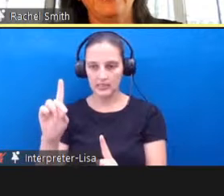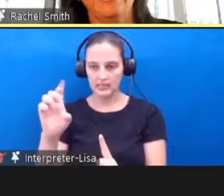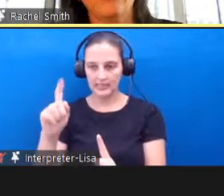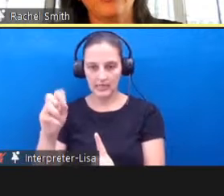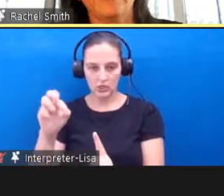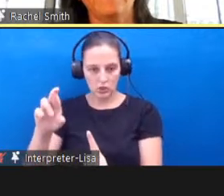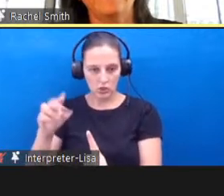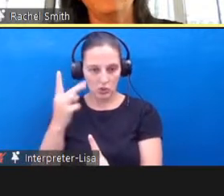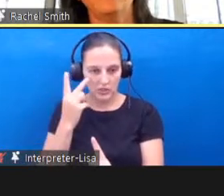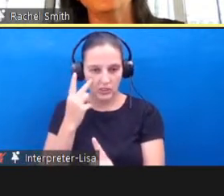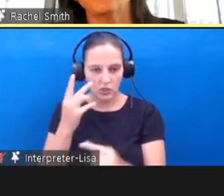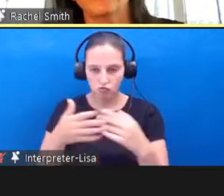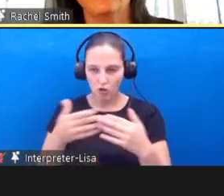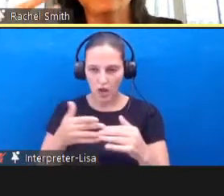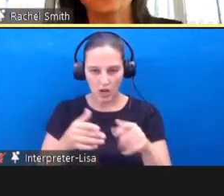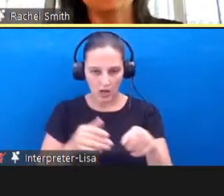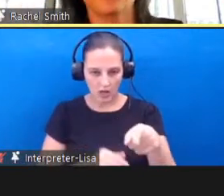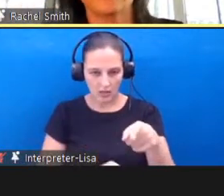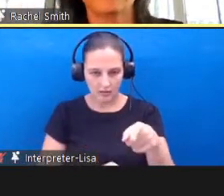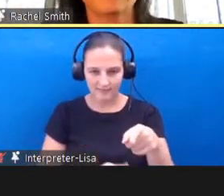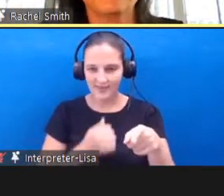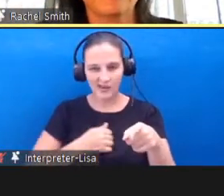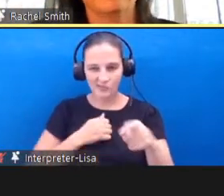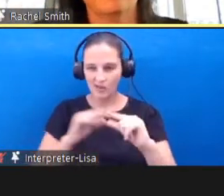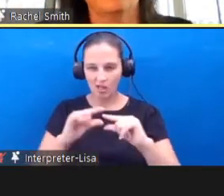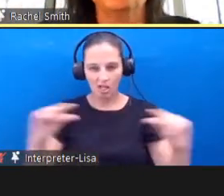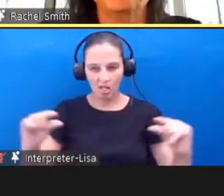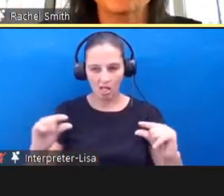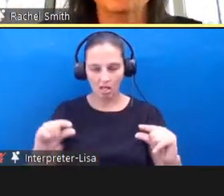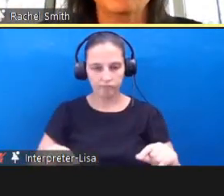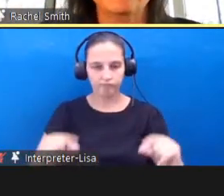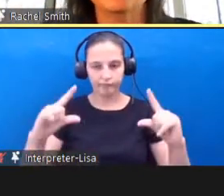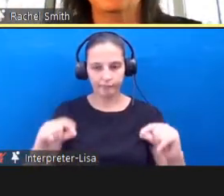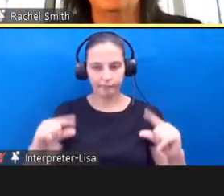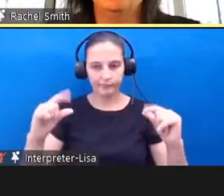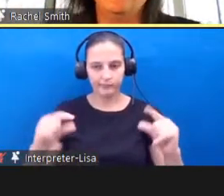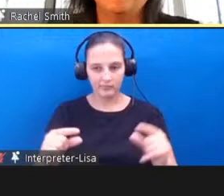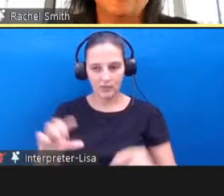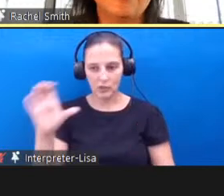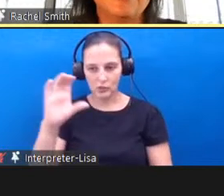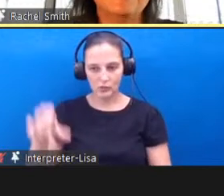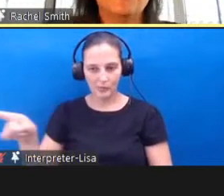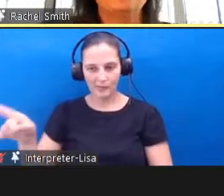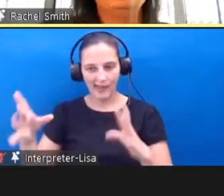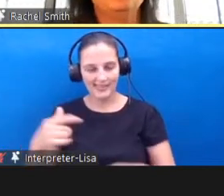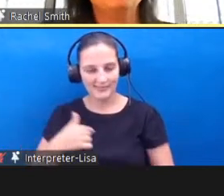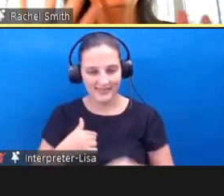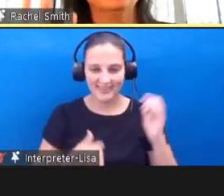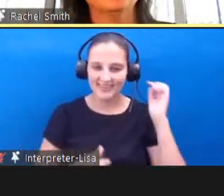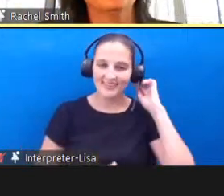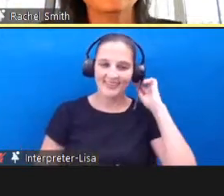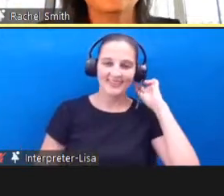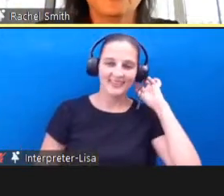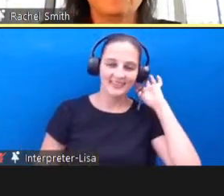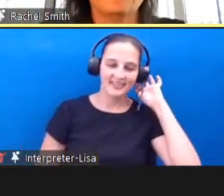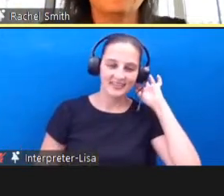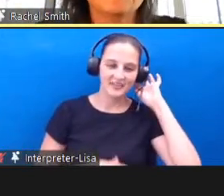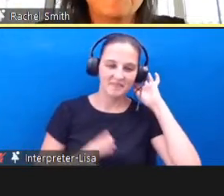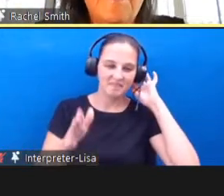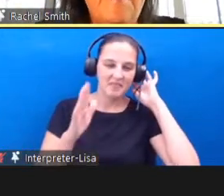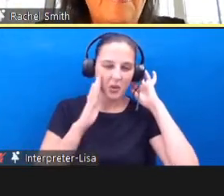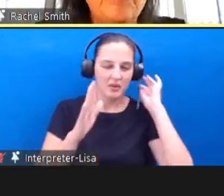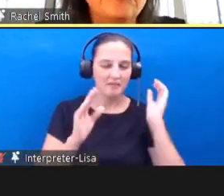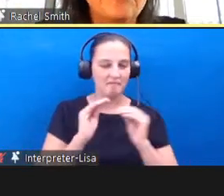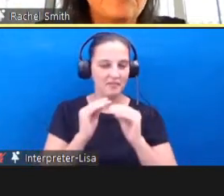gray area. And sorry again for this bar coming up and down. Zoom hates this. I will fix this for next time, I